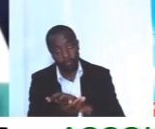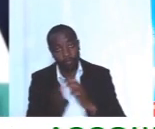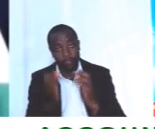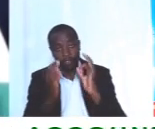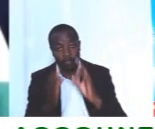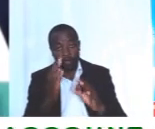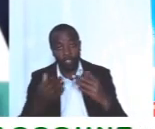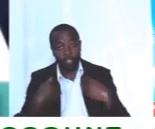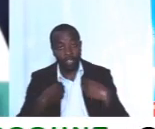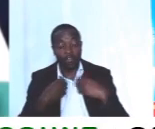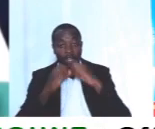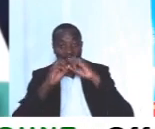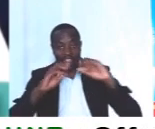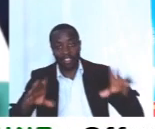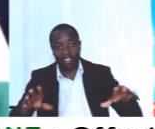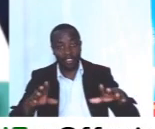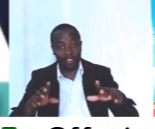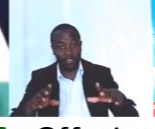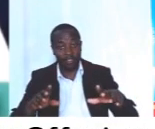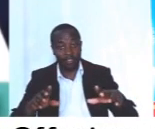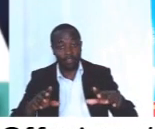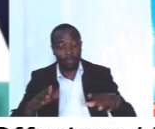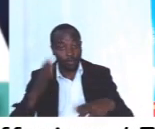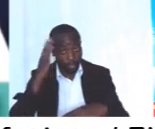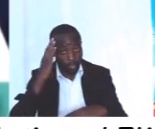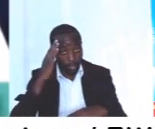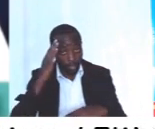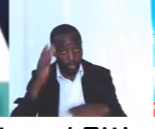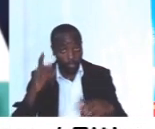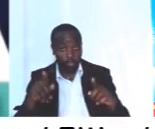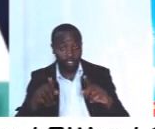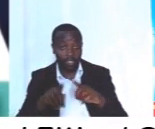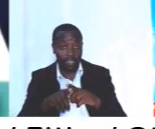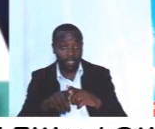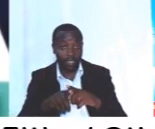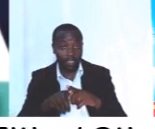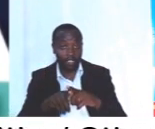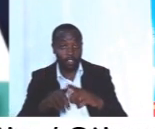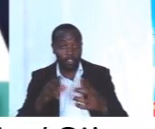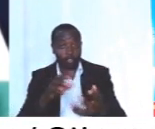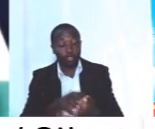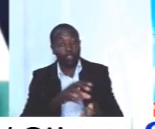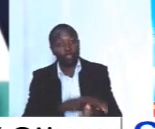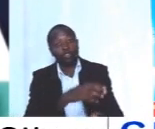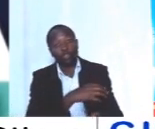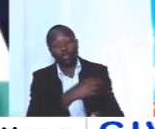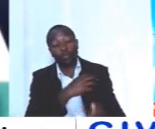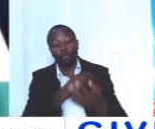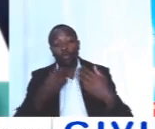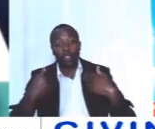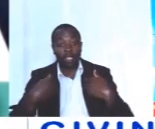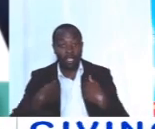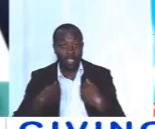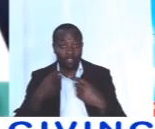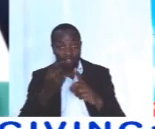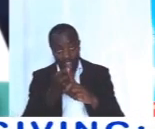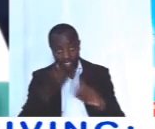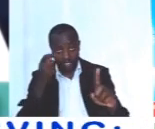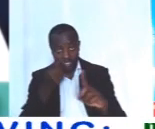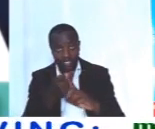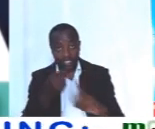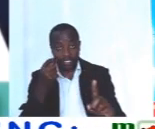nothing offensive to God, then we'll know, like in the case of Job, that we are undergoing testing.